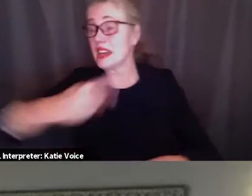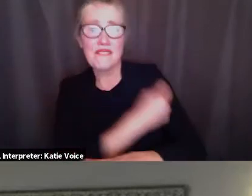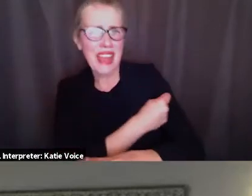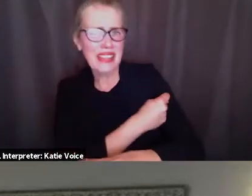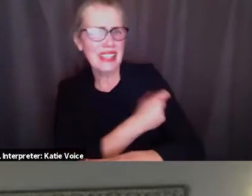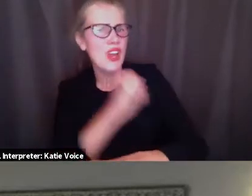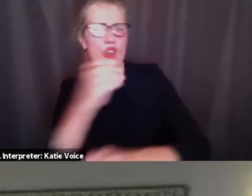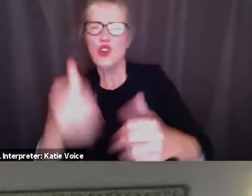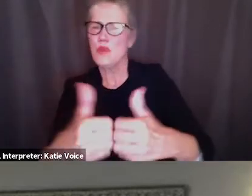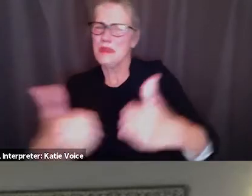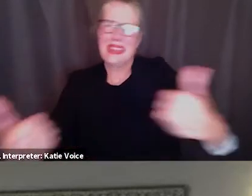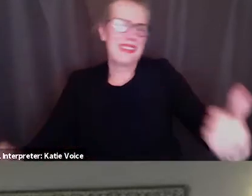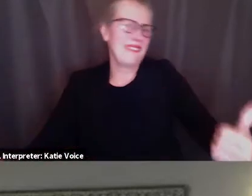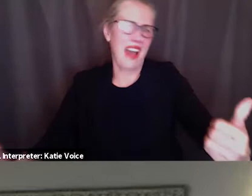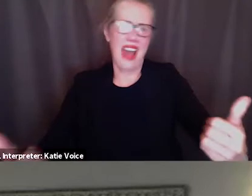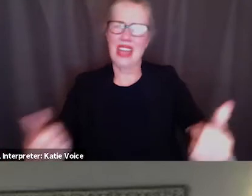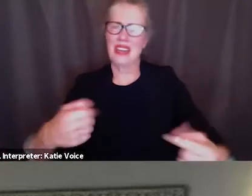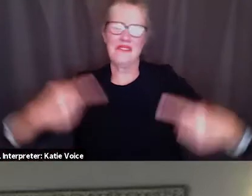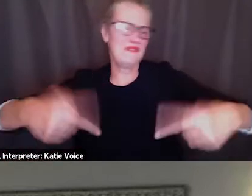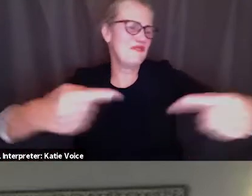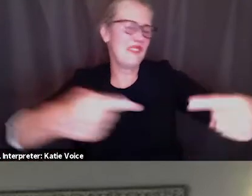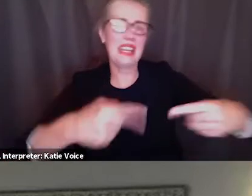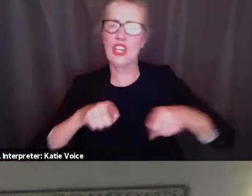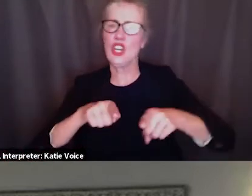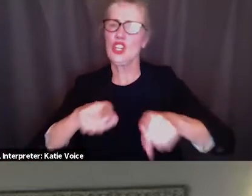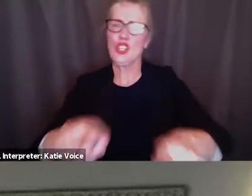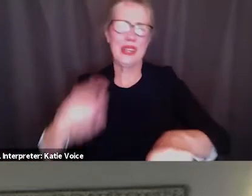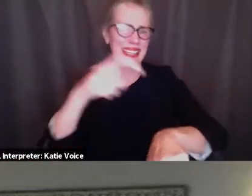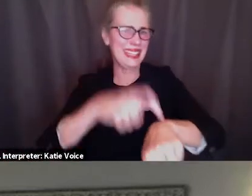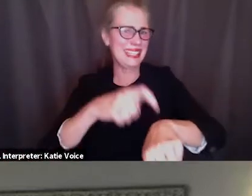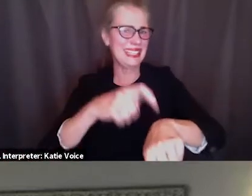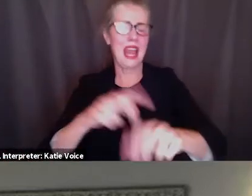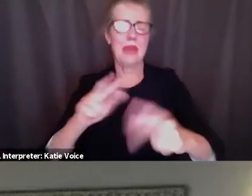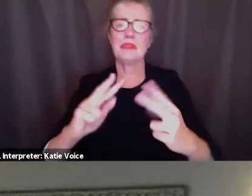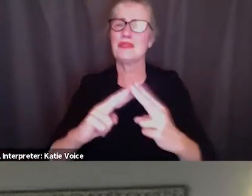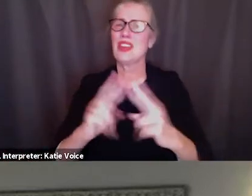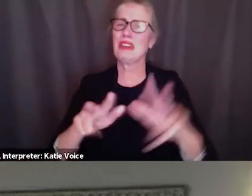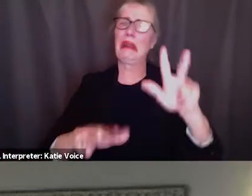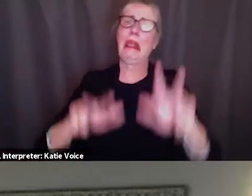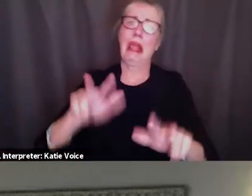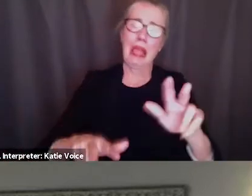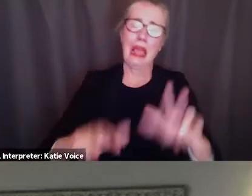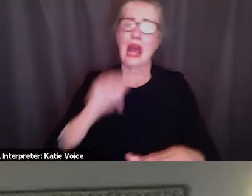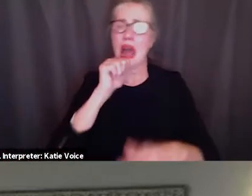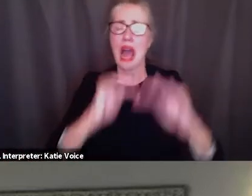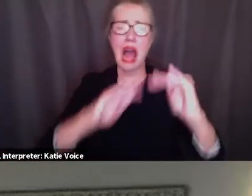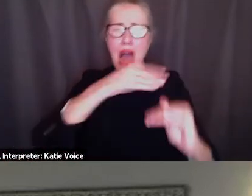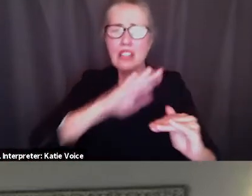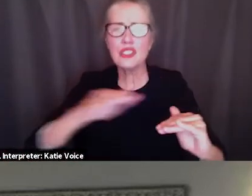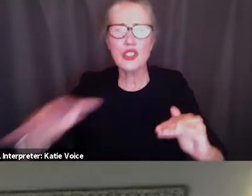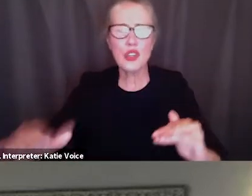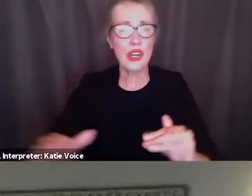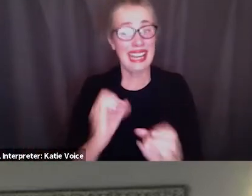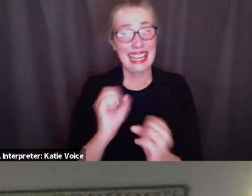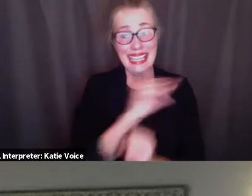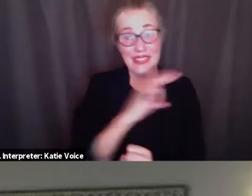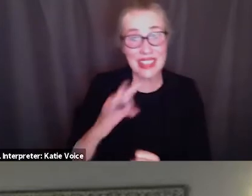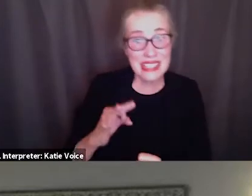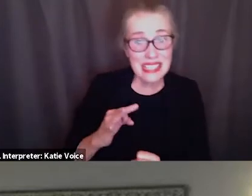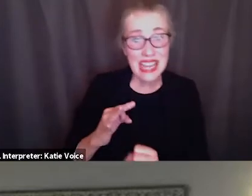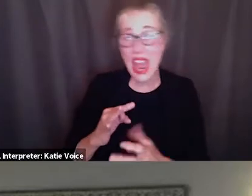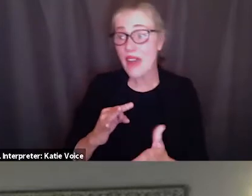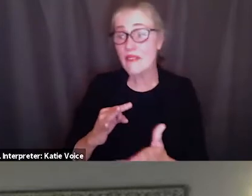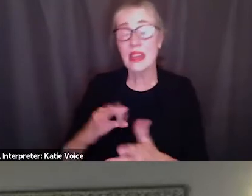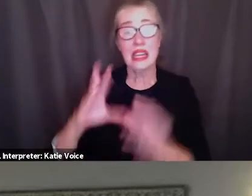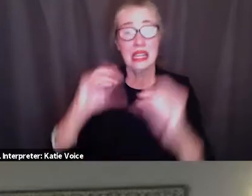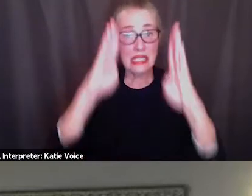these unsure times. Please give our staff members, whether they're administration, teachers, or my classified